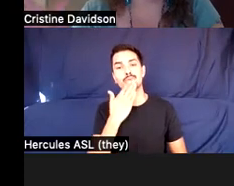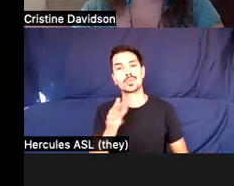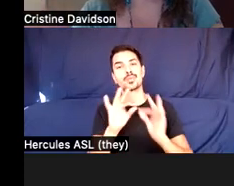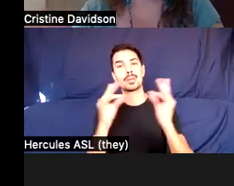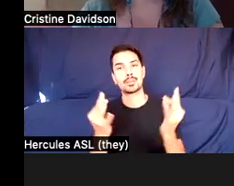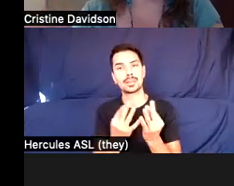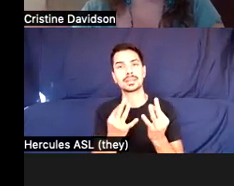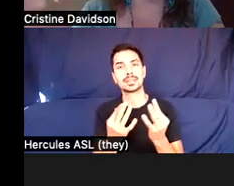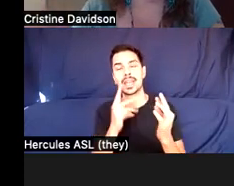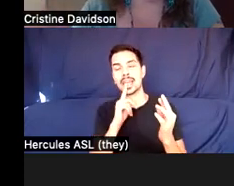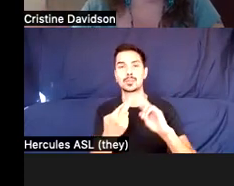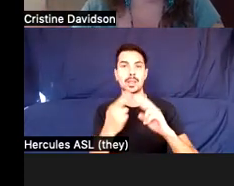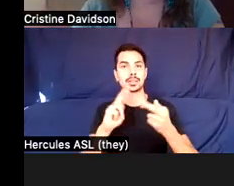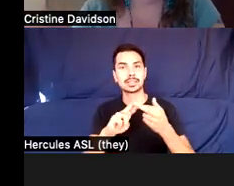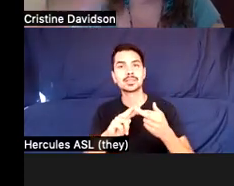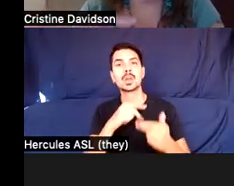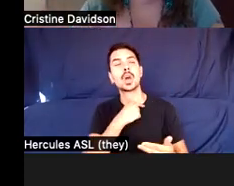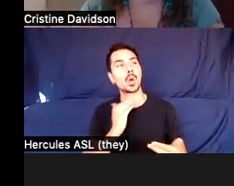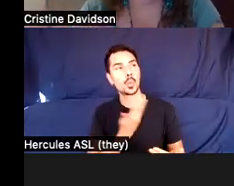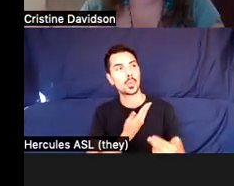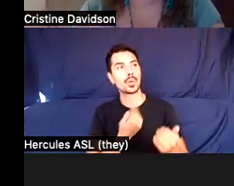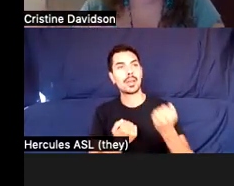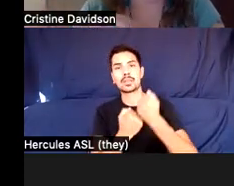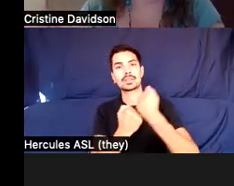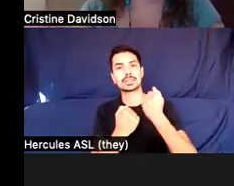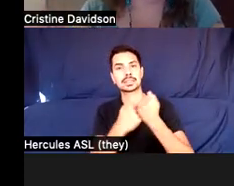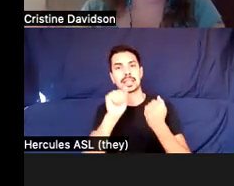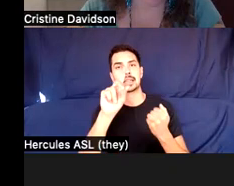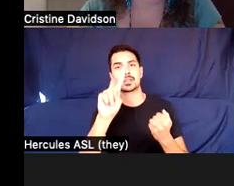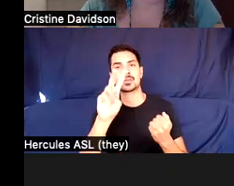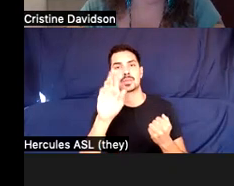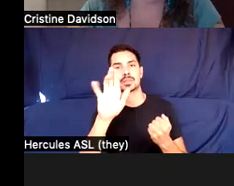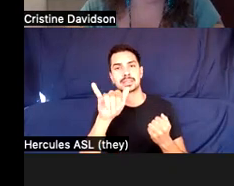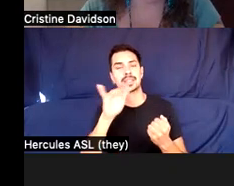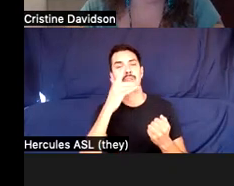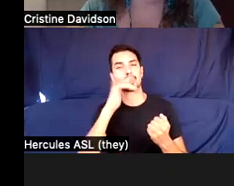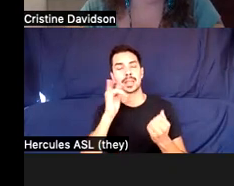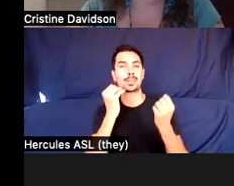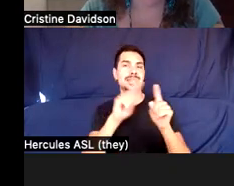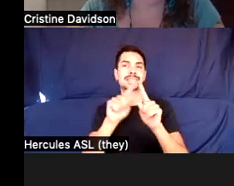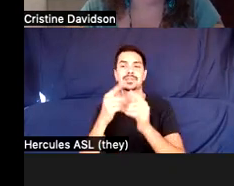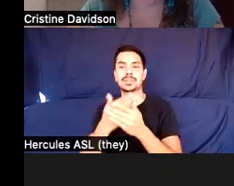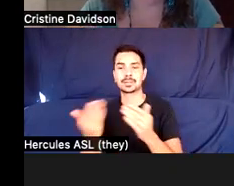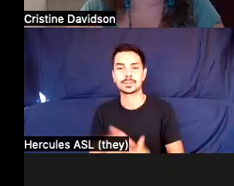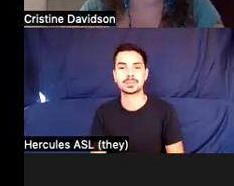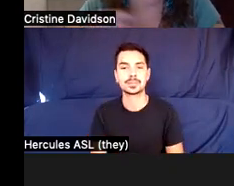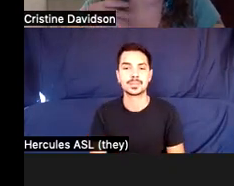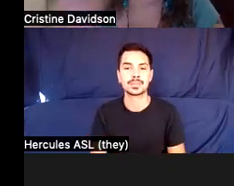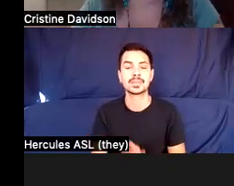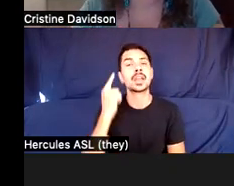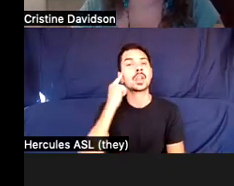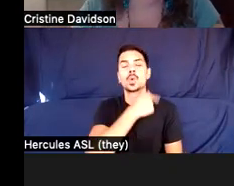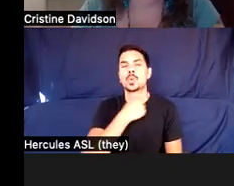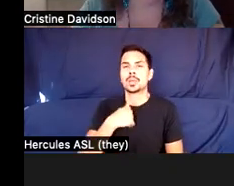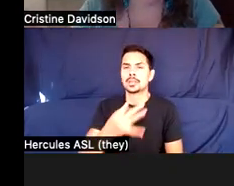if you think of something that would be helpful, you know, jump in and share it, type it in the chat, or, you know, jump on the microphone,